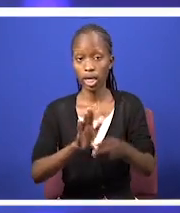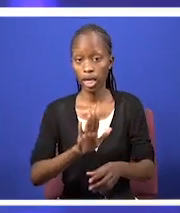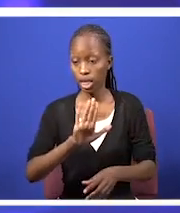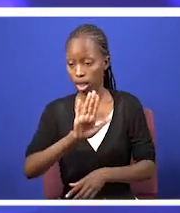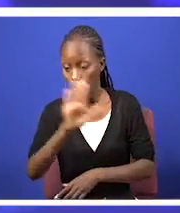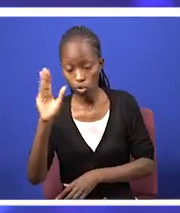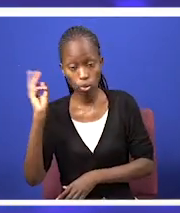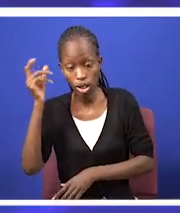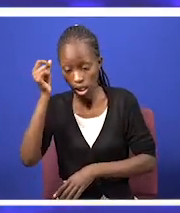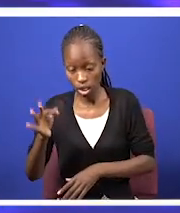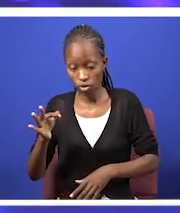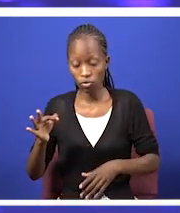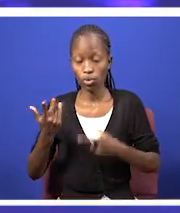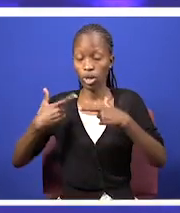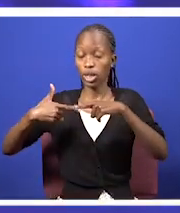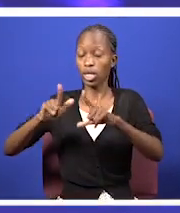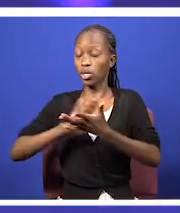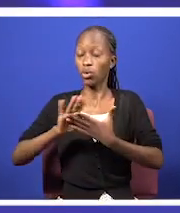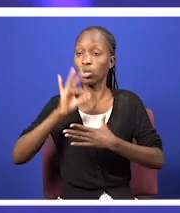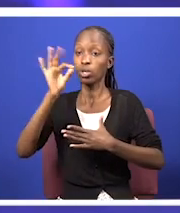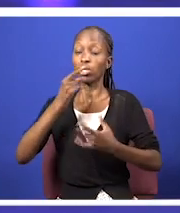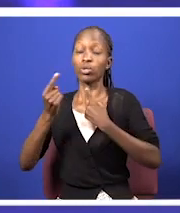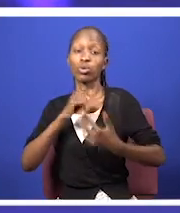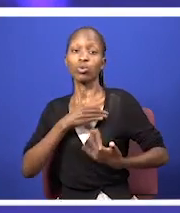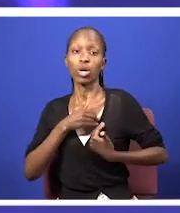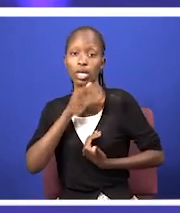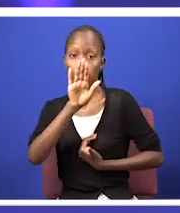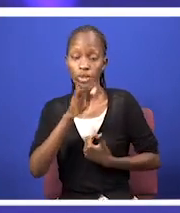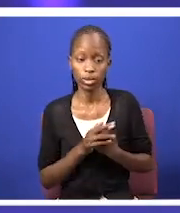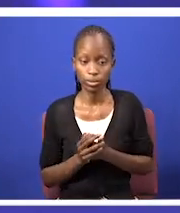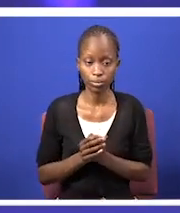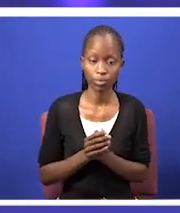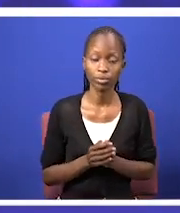me if I allow him to speak to my heart.